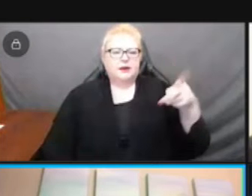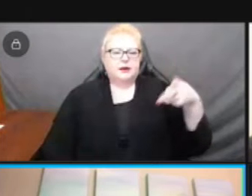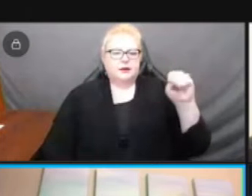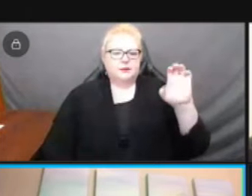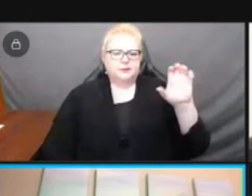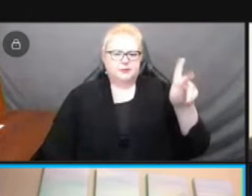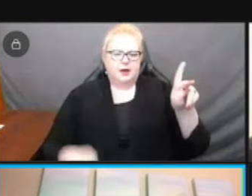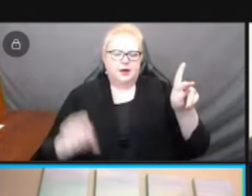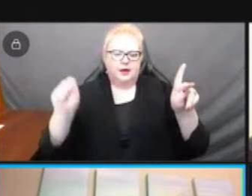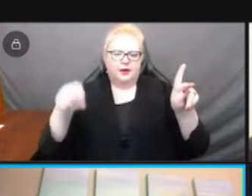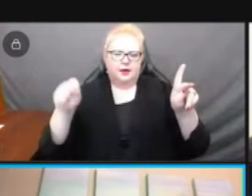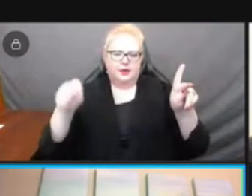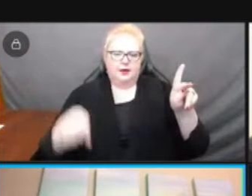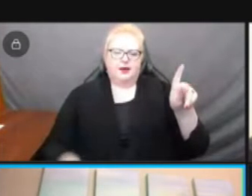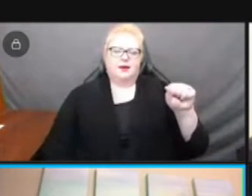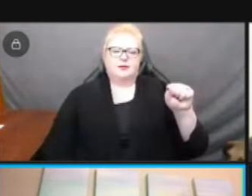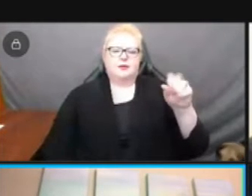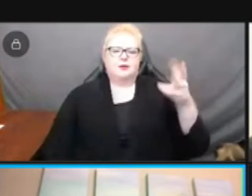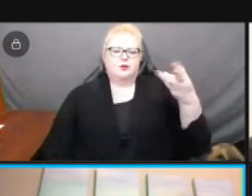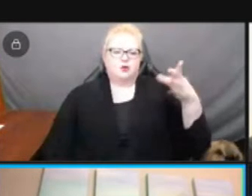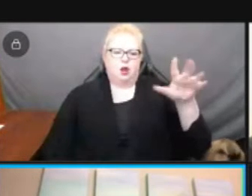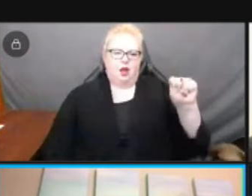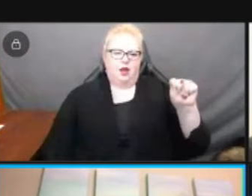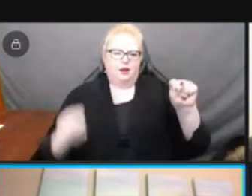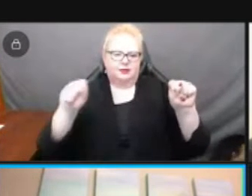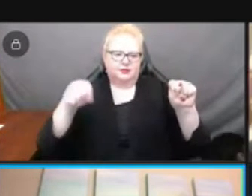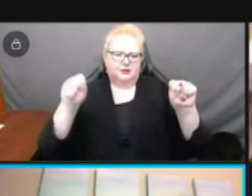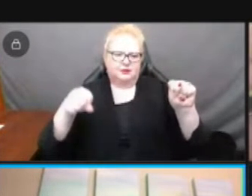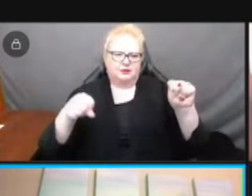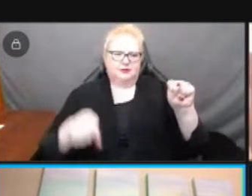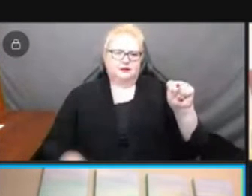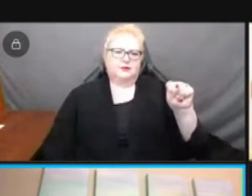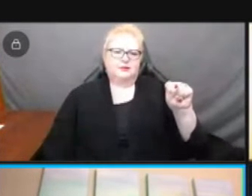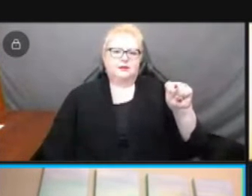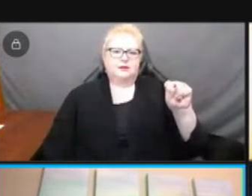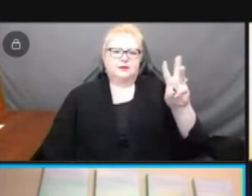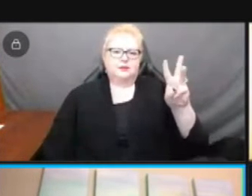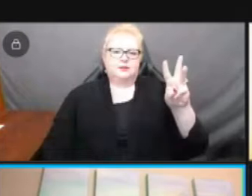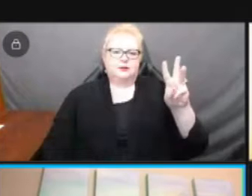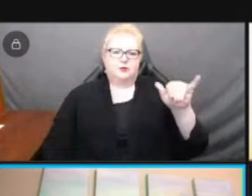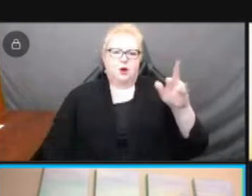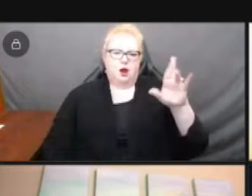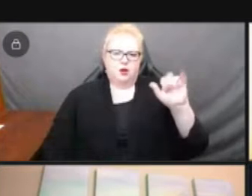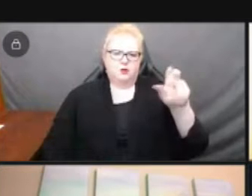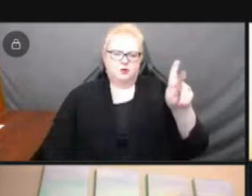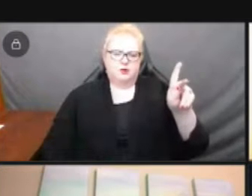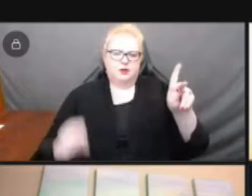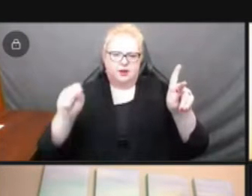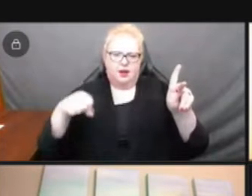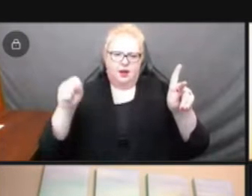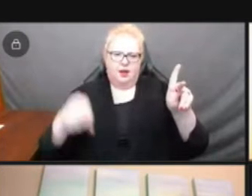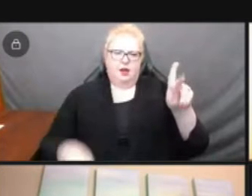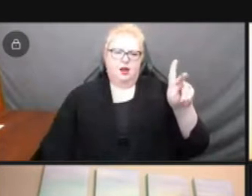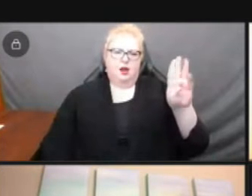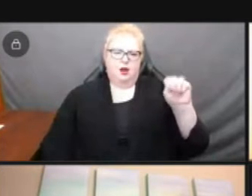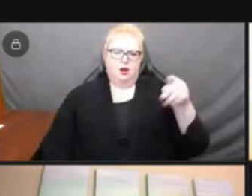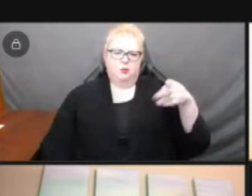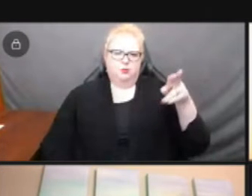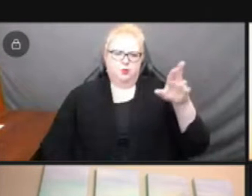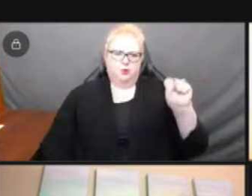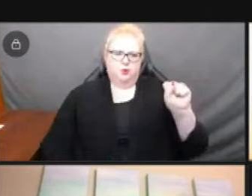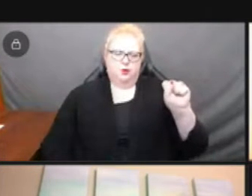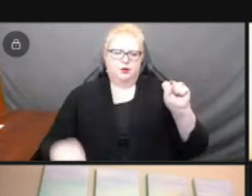Aye. Director Wright, Aye. Director Wyrick, Aye. Director Compuris, Aye.